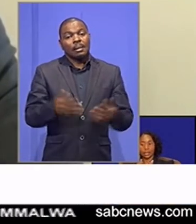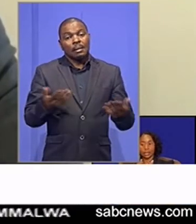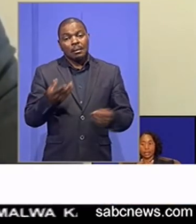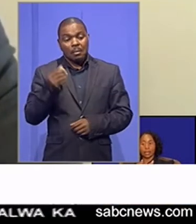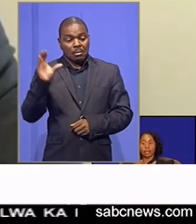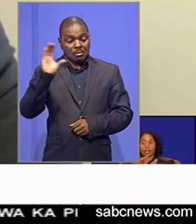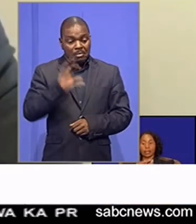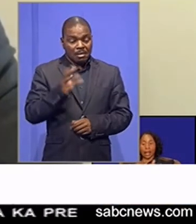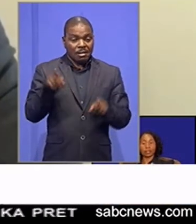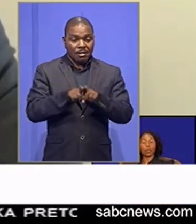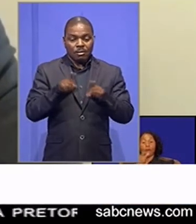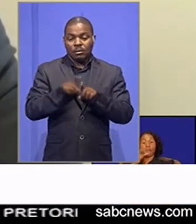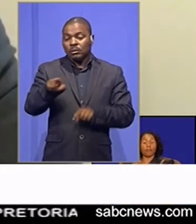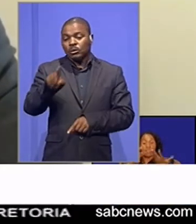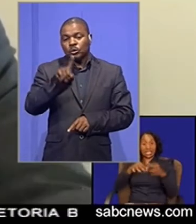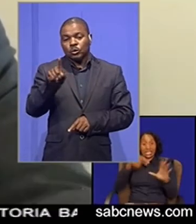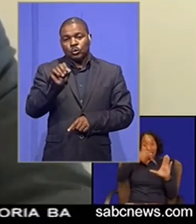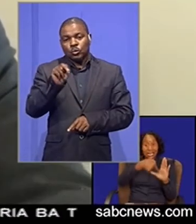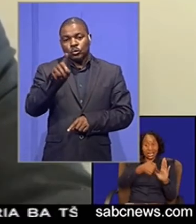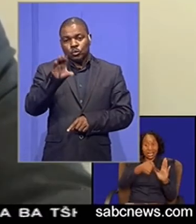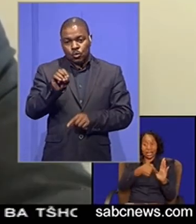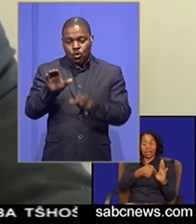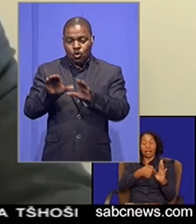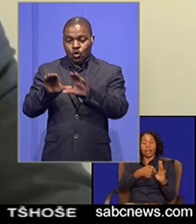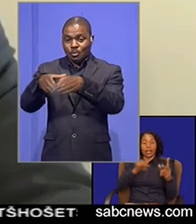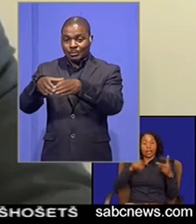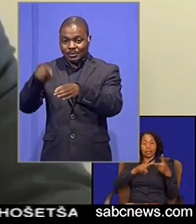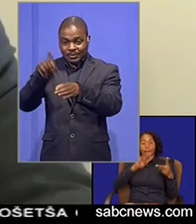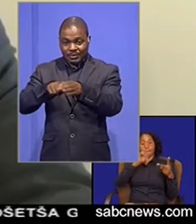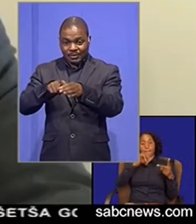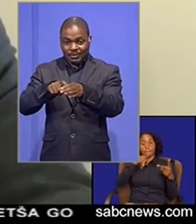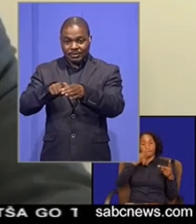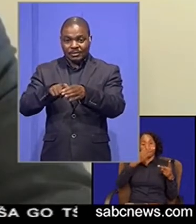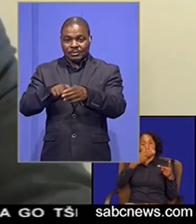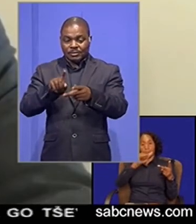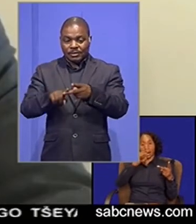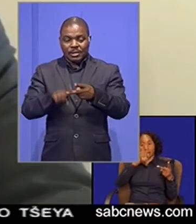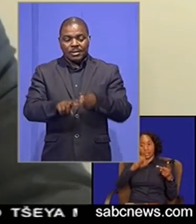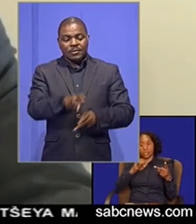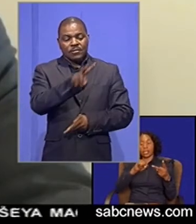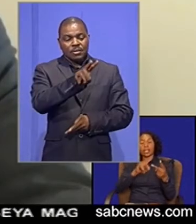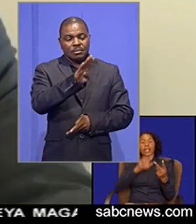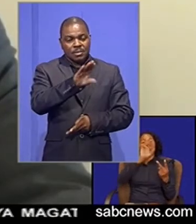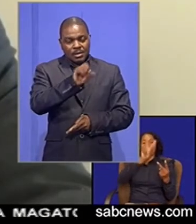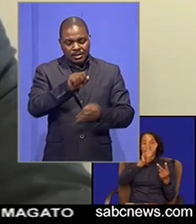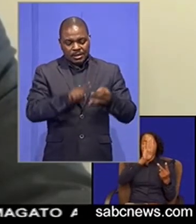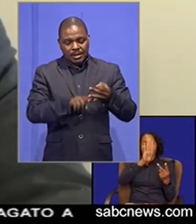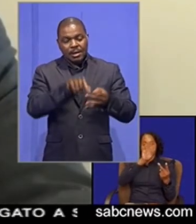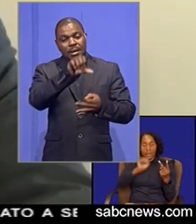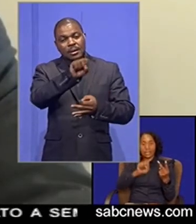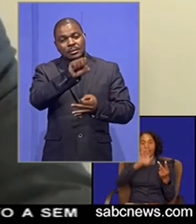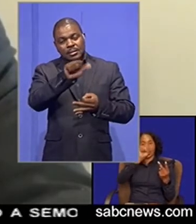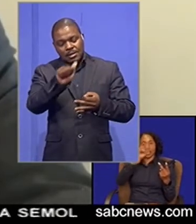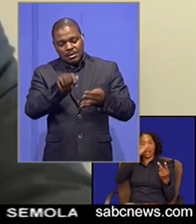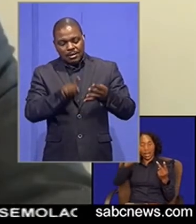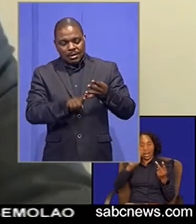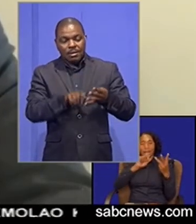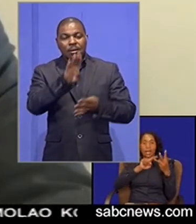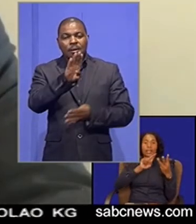confirmed at the Zondo Commission and in Party Commission as well, that is the VBS, SSA and Bosasa